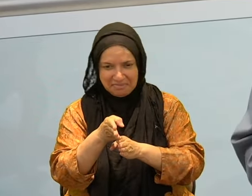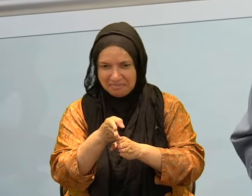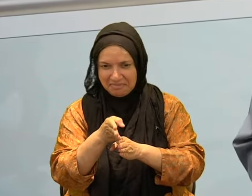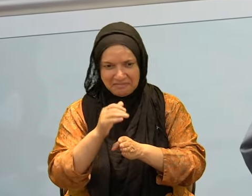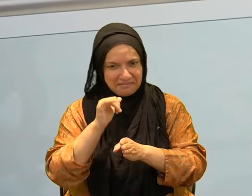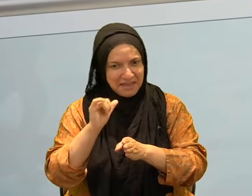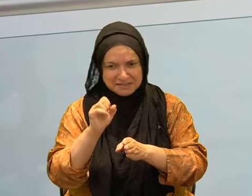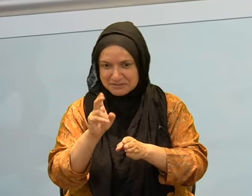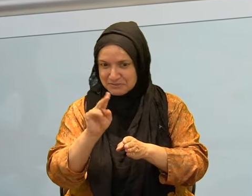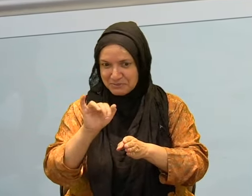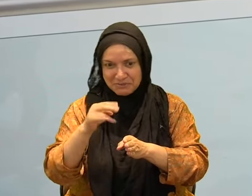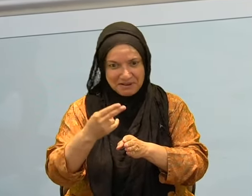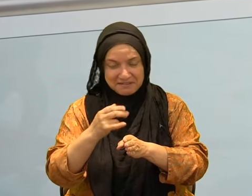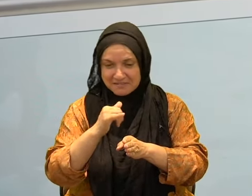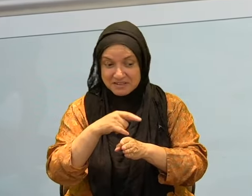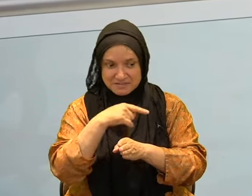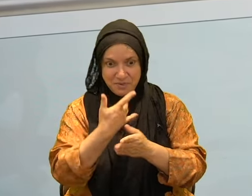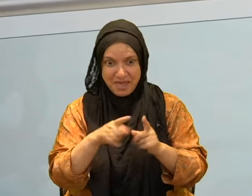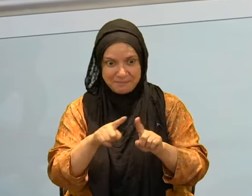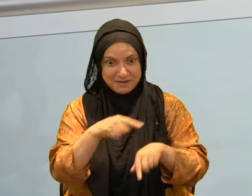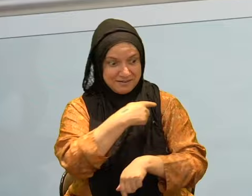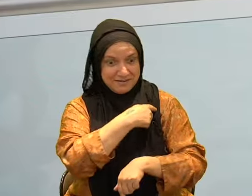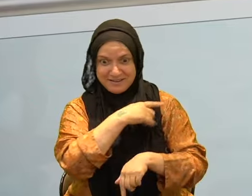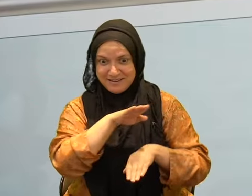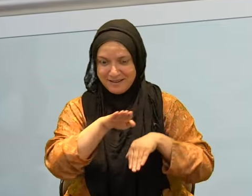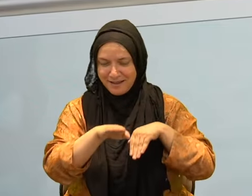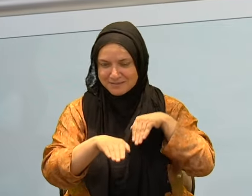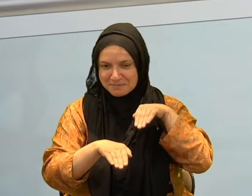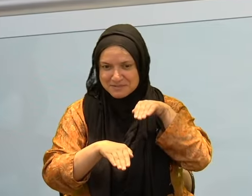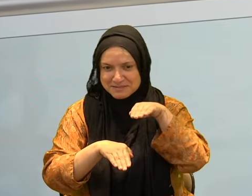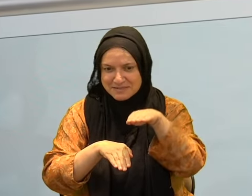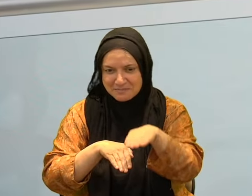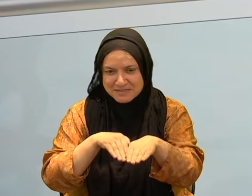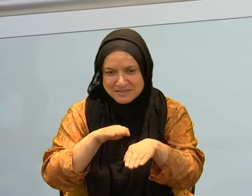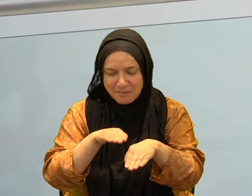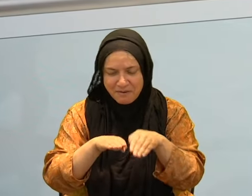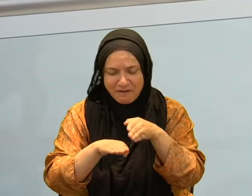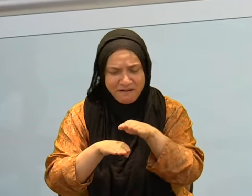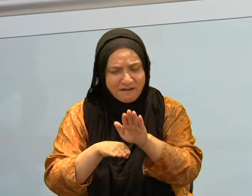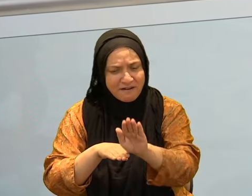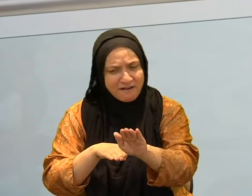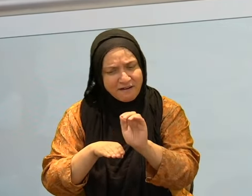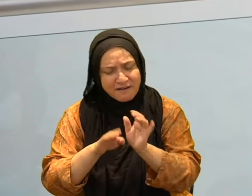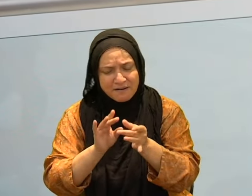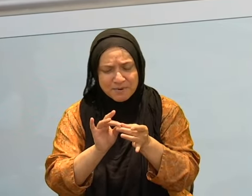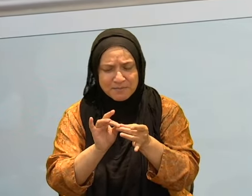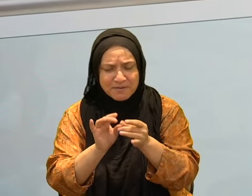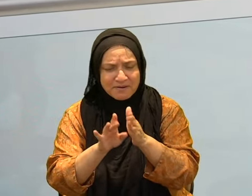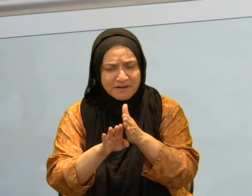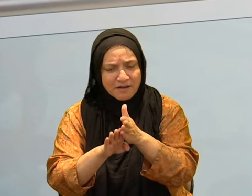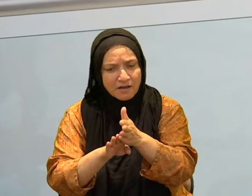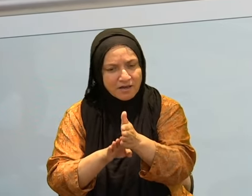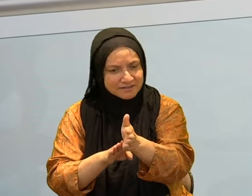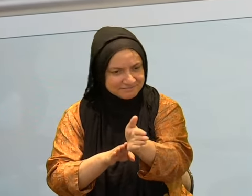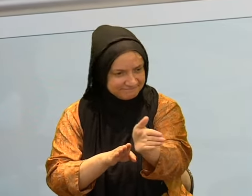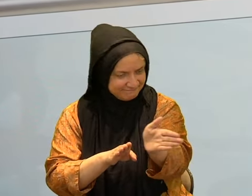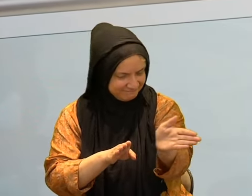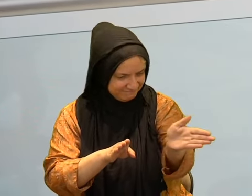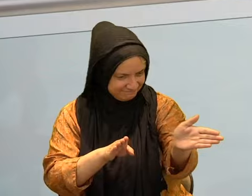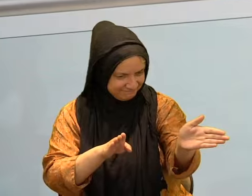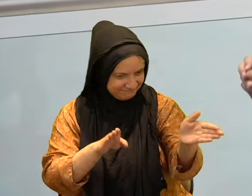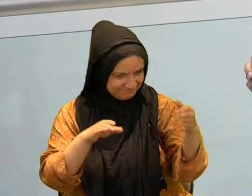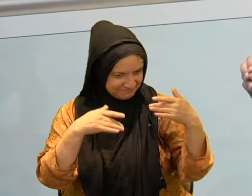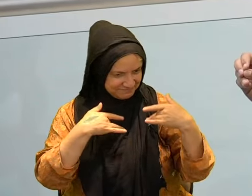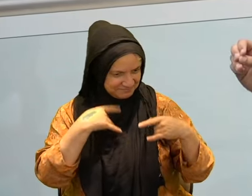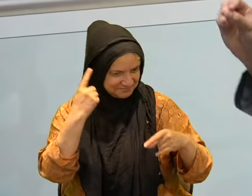Footstep. So the first way, the first step of Shaytan for many people is a noble intention. A noble intention